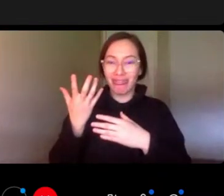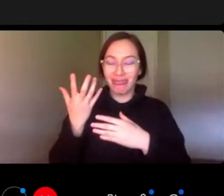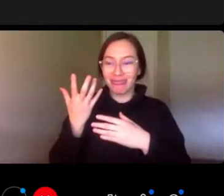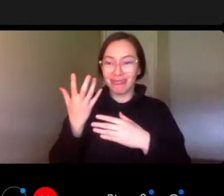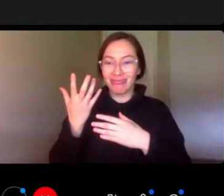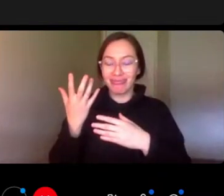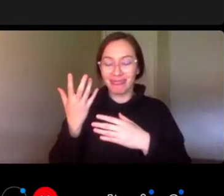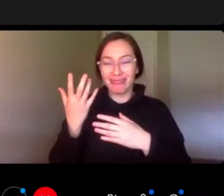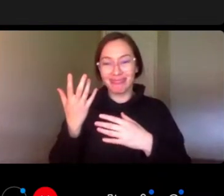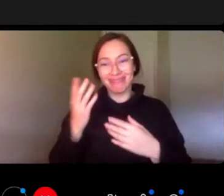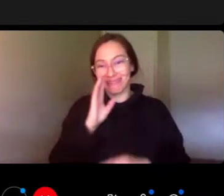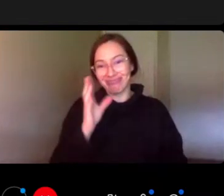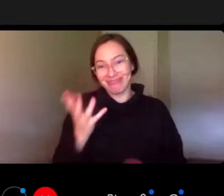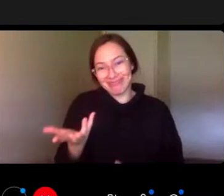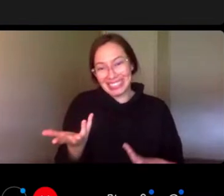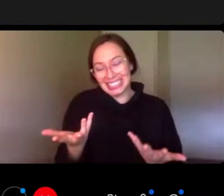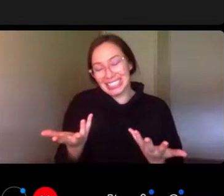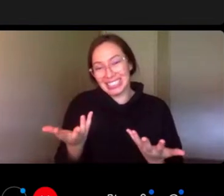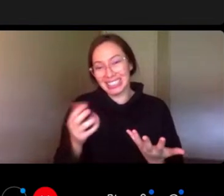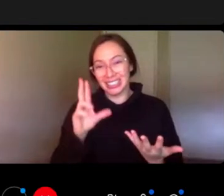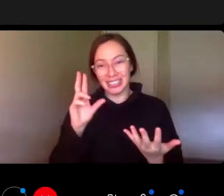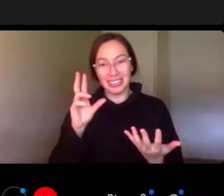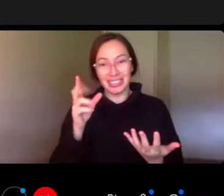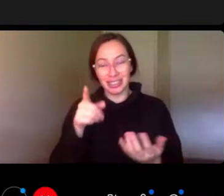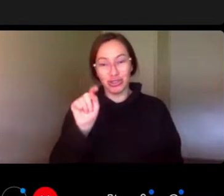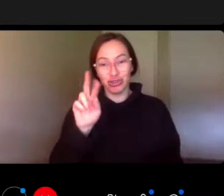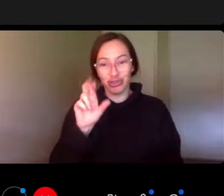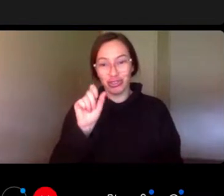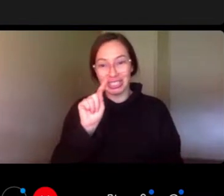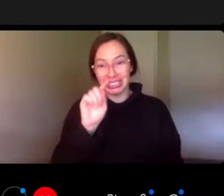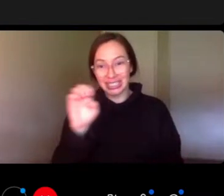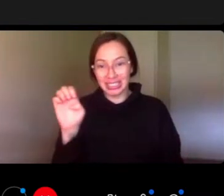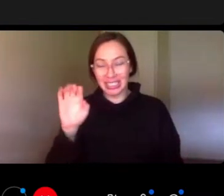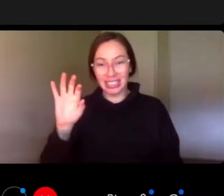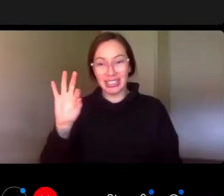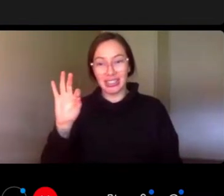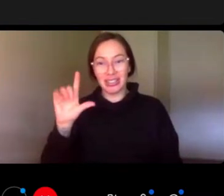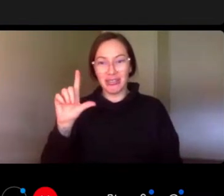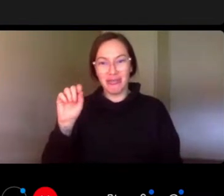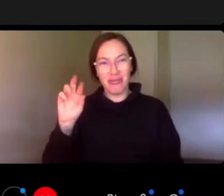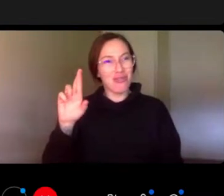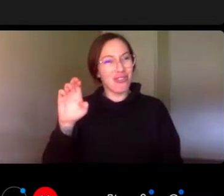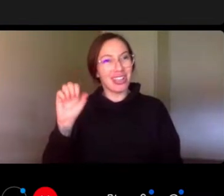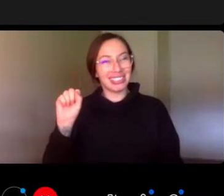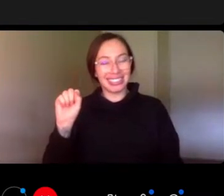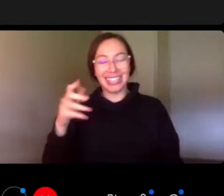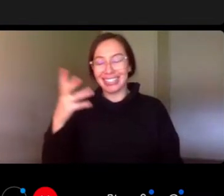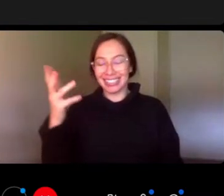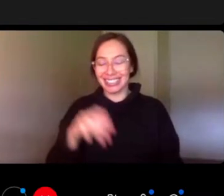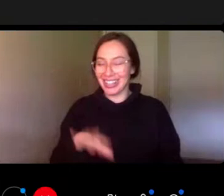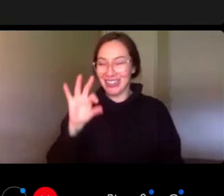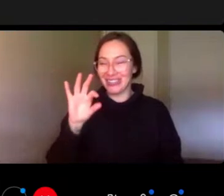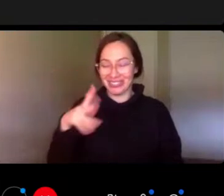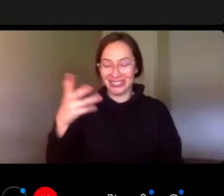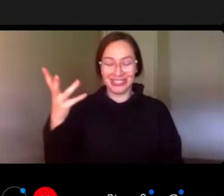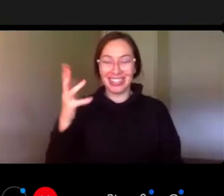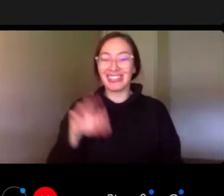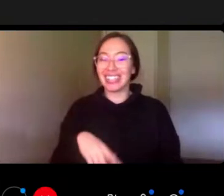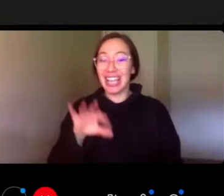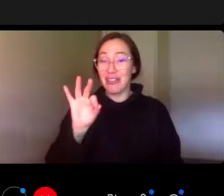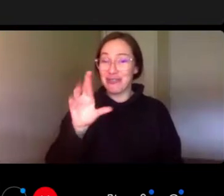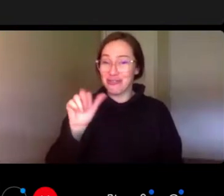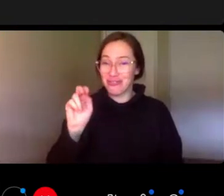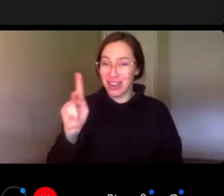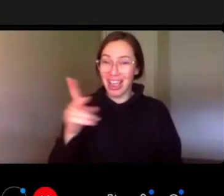Frank. No, you're not. You're trustee Flores. Flores and Flores. And Frank and